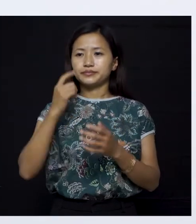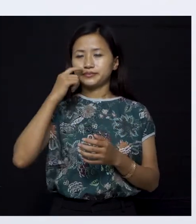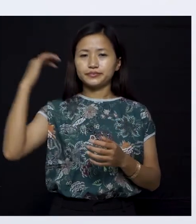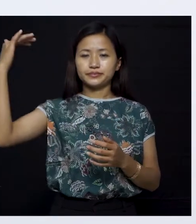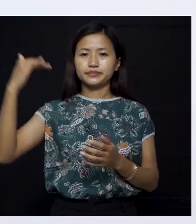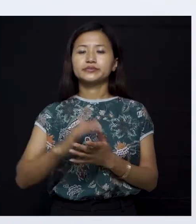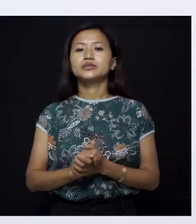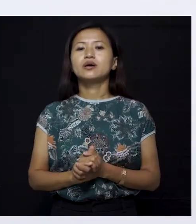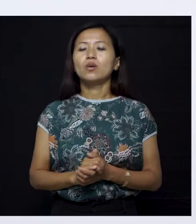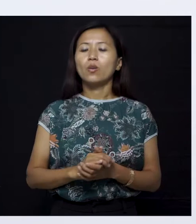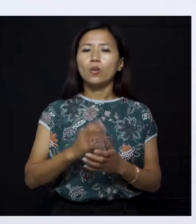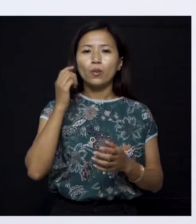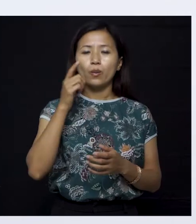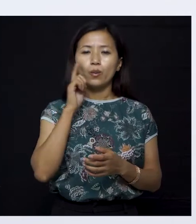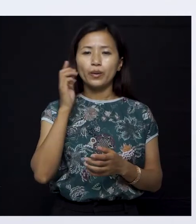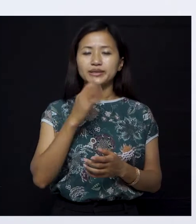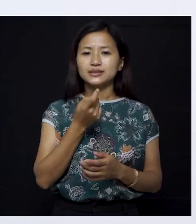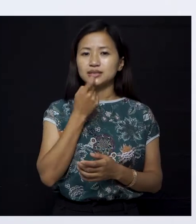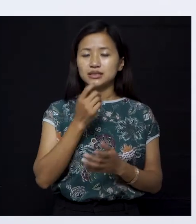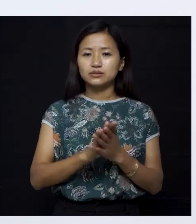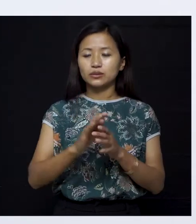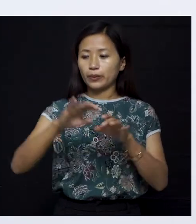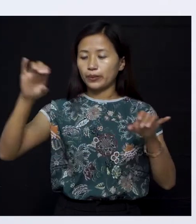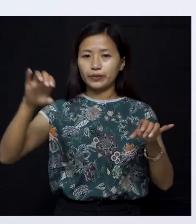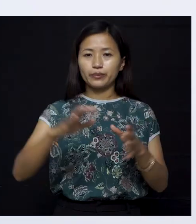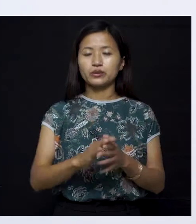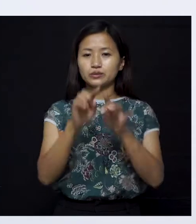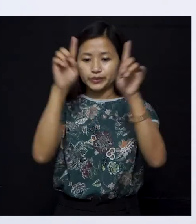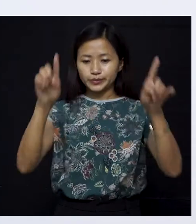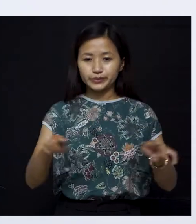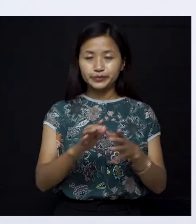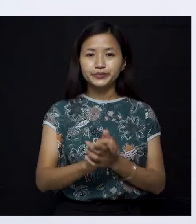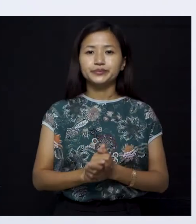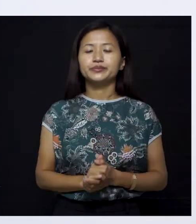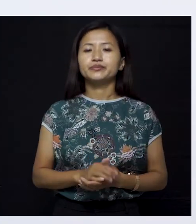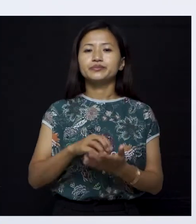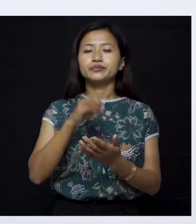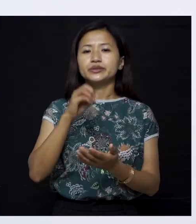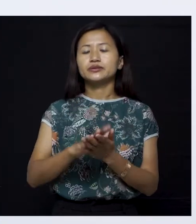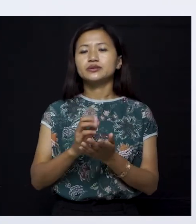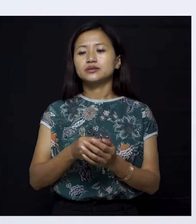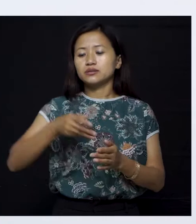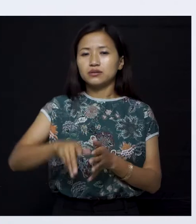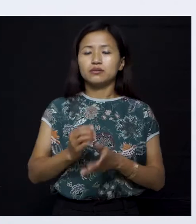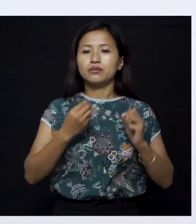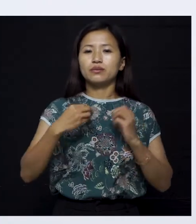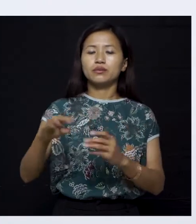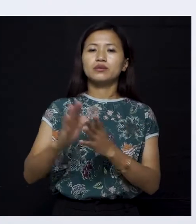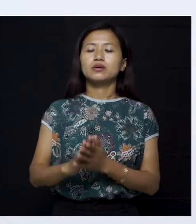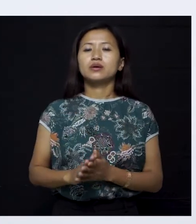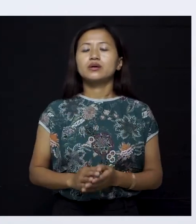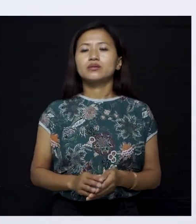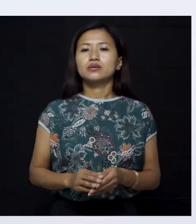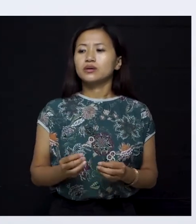the whiteboards. She had hung it by the whiteboards because the pig is eating it away. And the mother did not want the